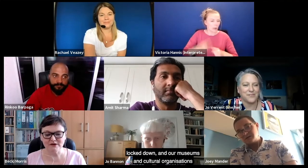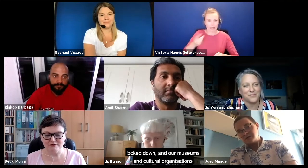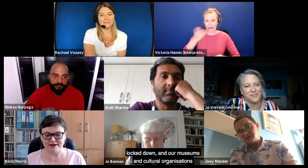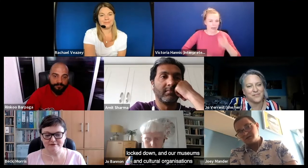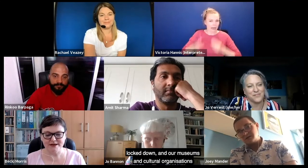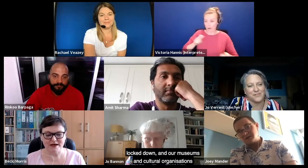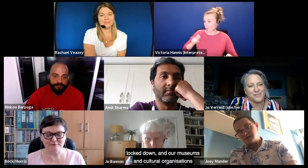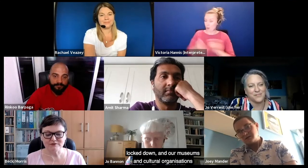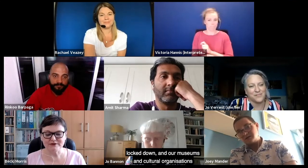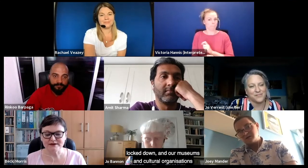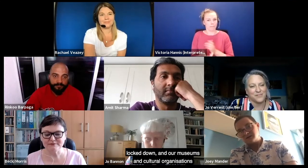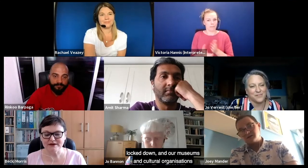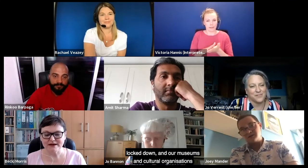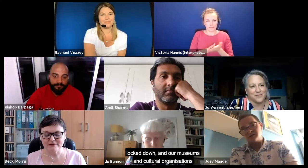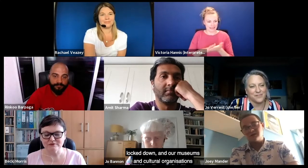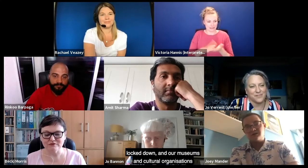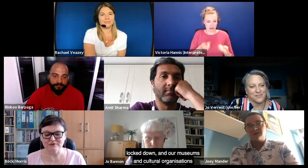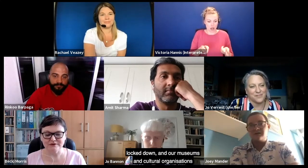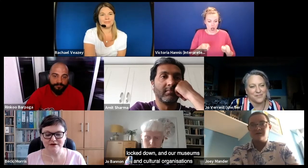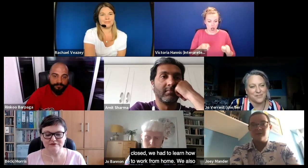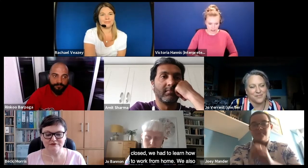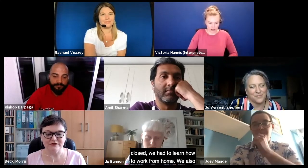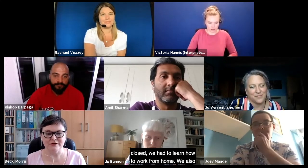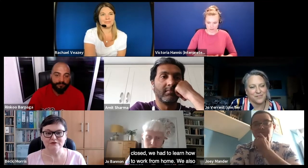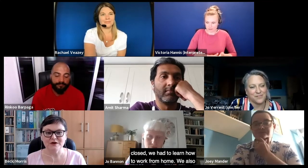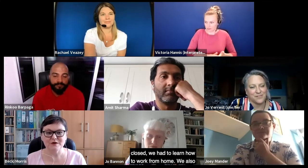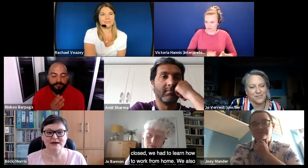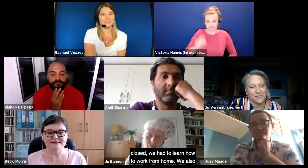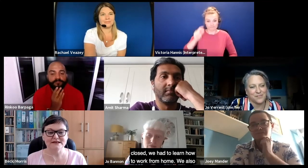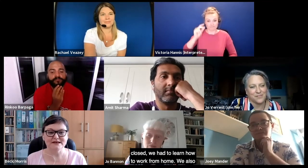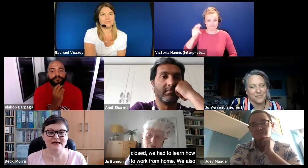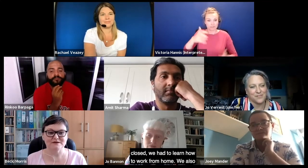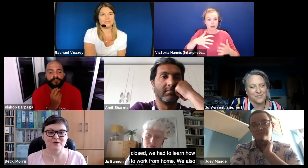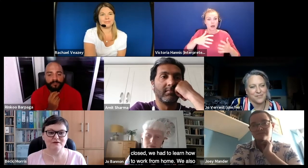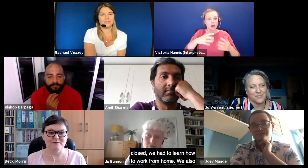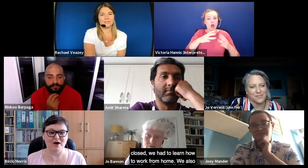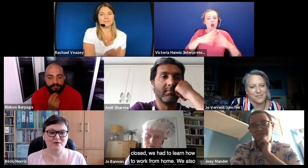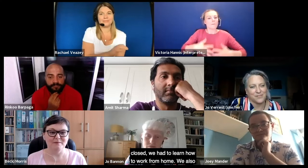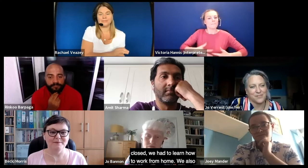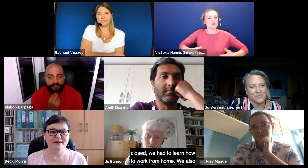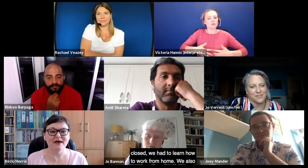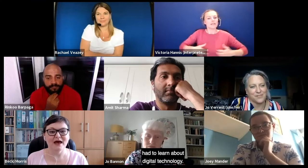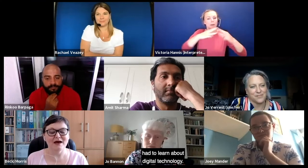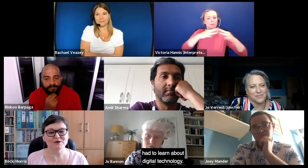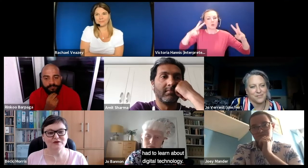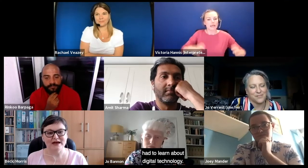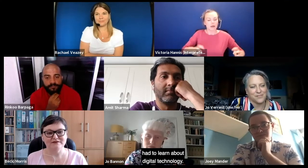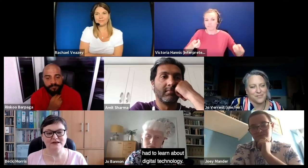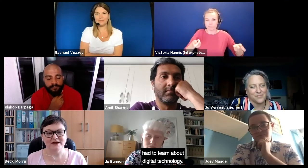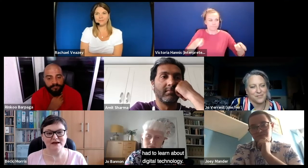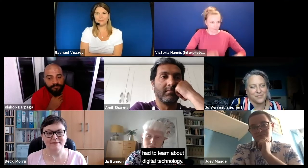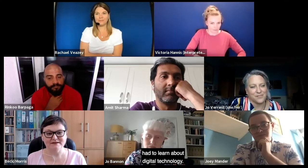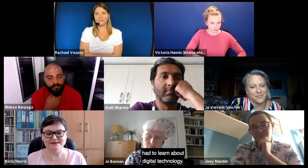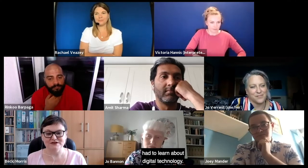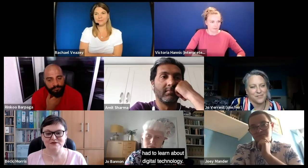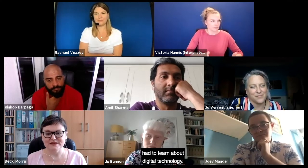moment we locked down and our museums and our cultural organisations closed, we had to learn how to work from home. And we also had to